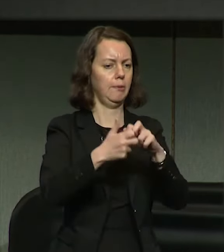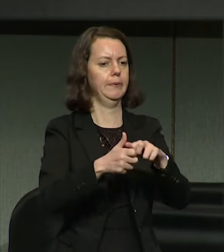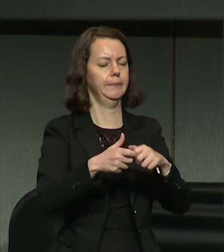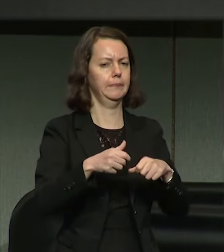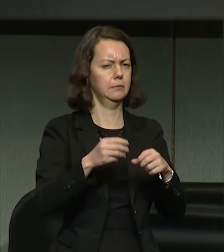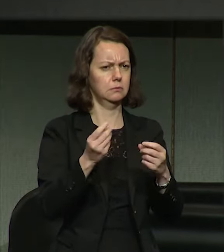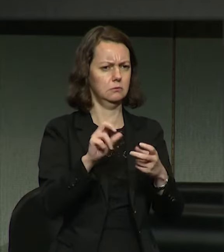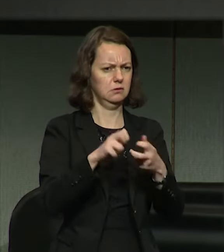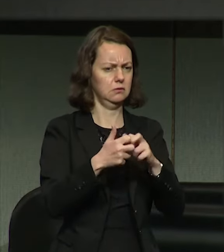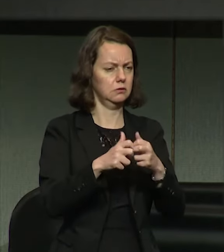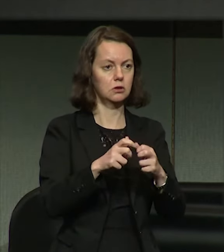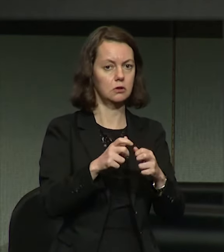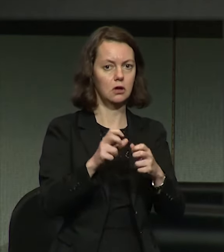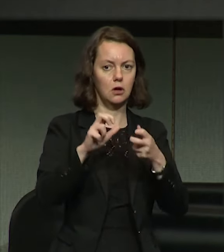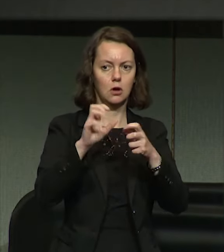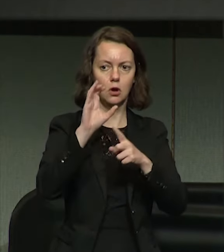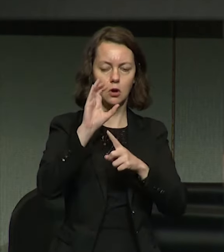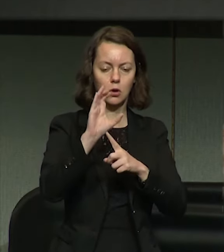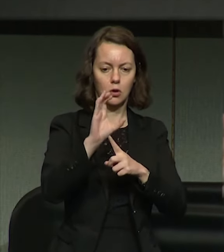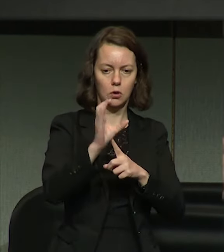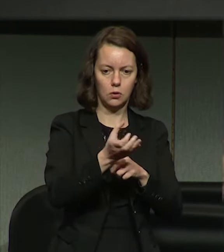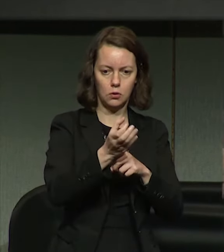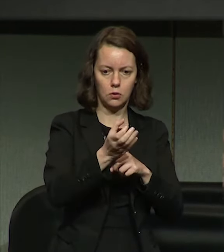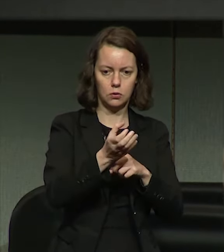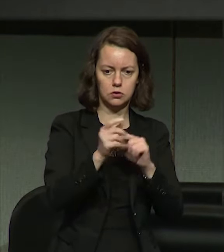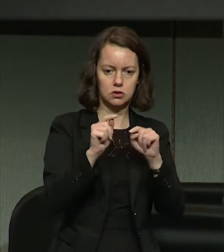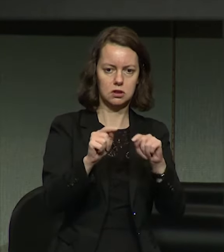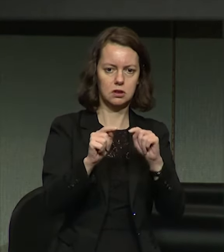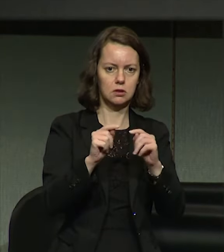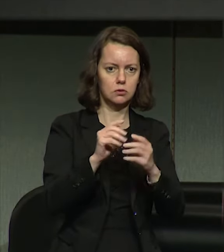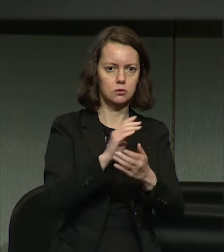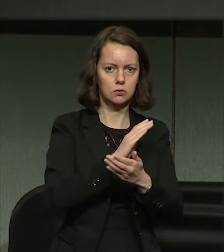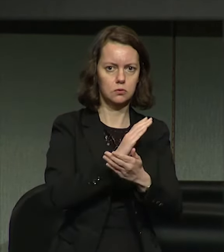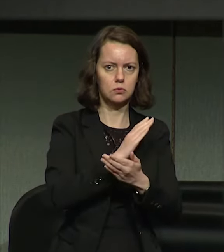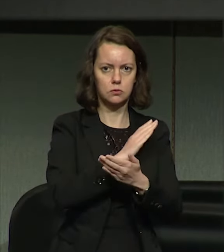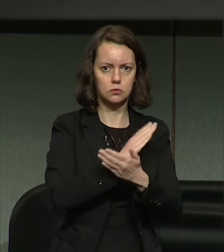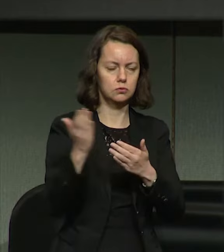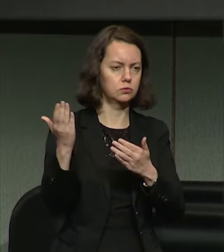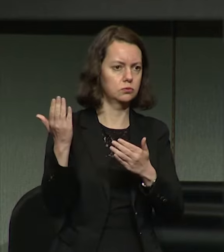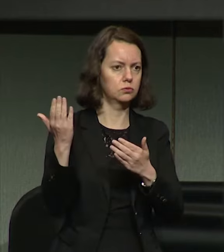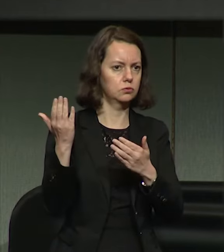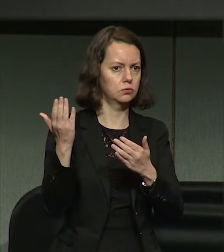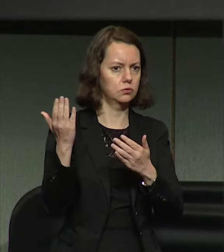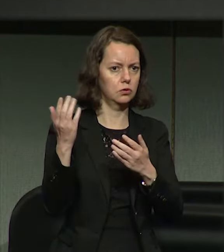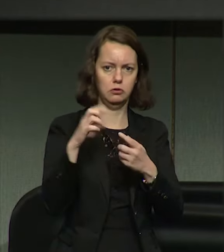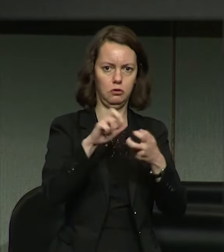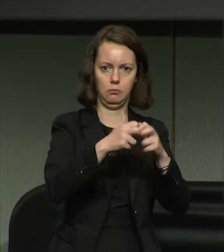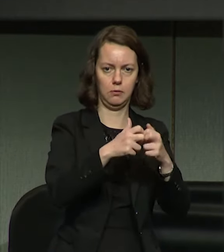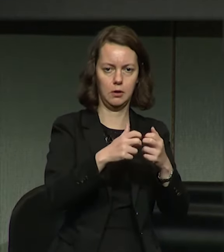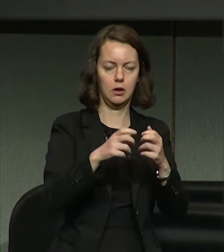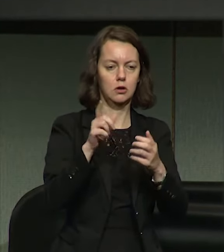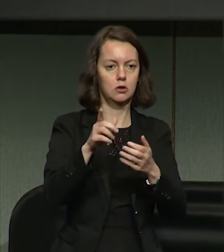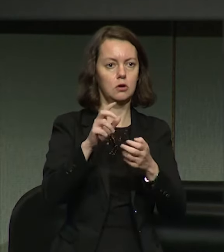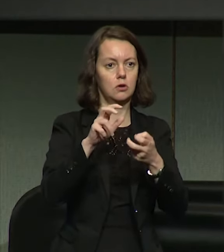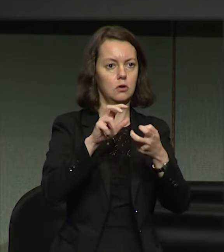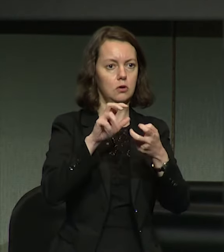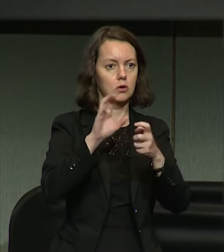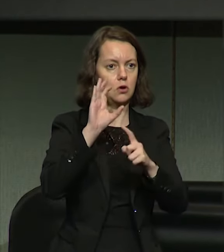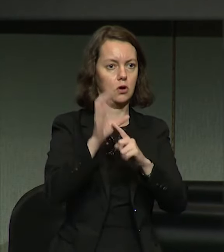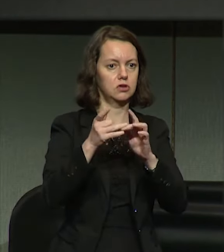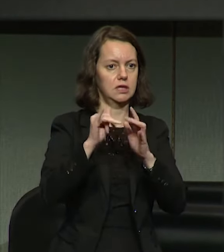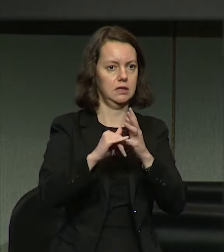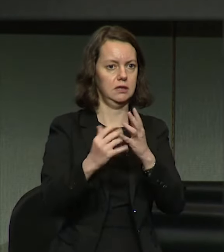to understand that actually culture is profoundly and fundamentally not the problem. It's profoundly and